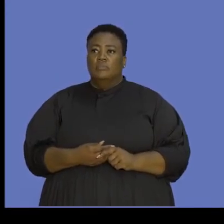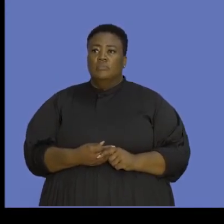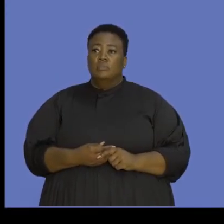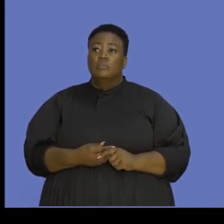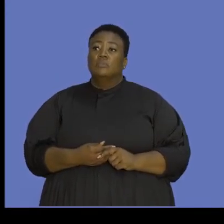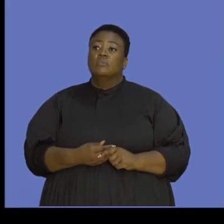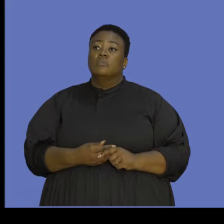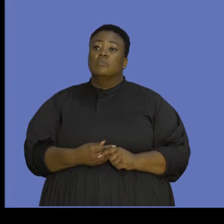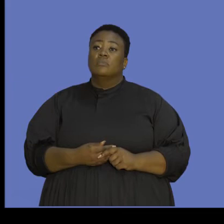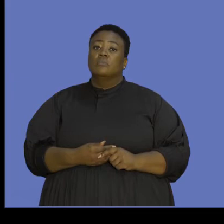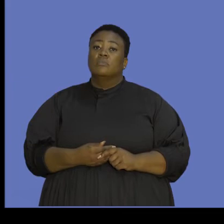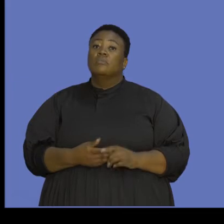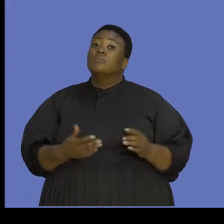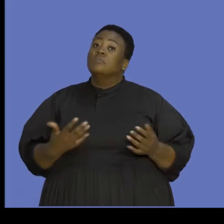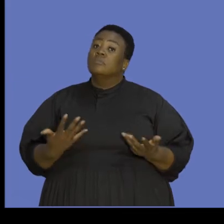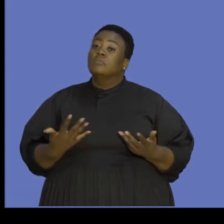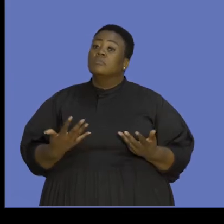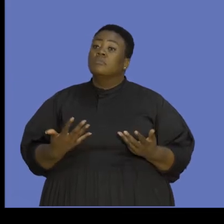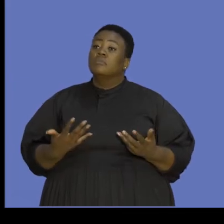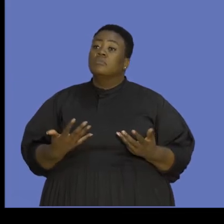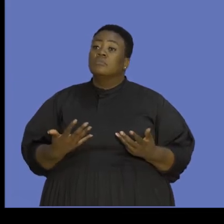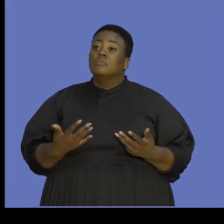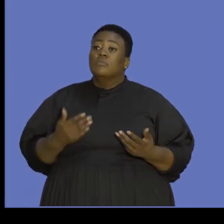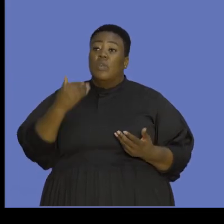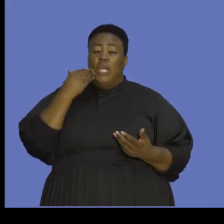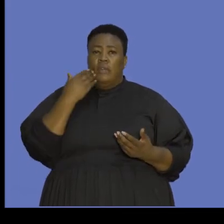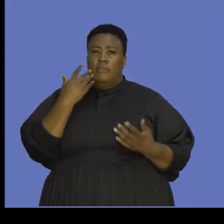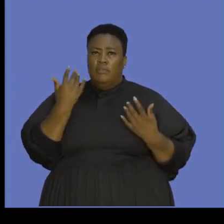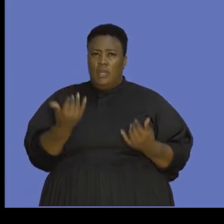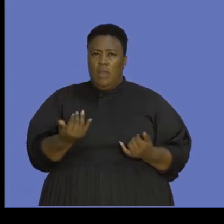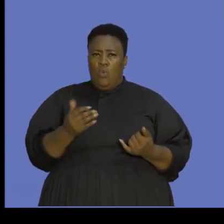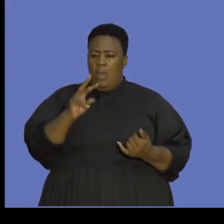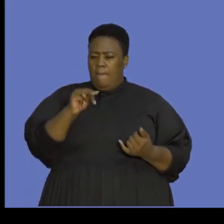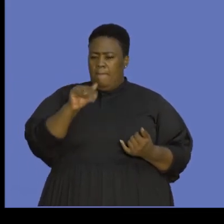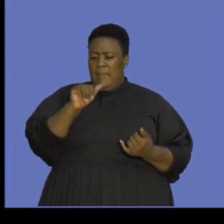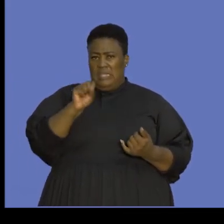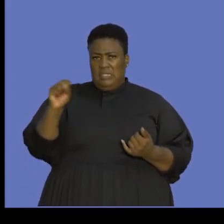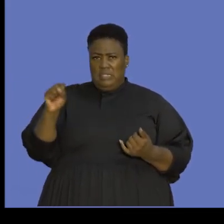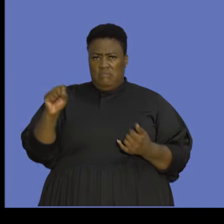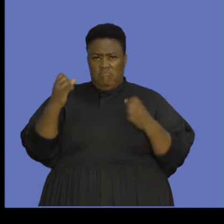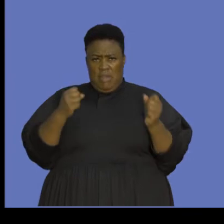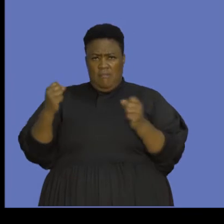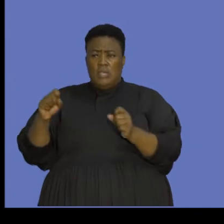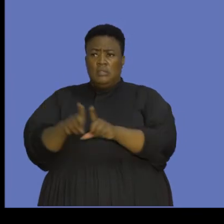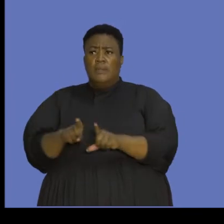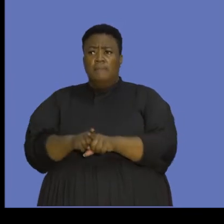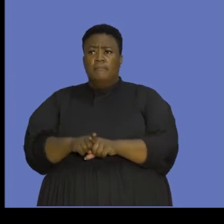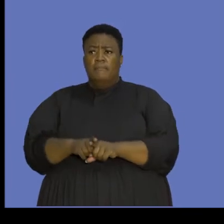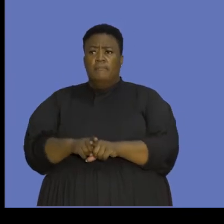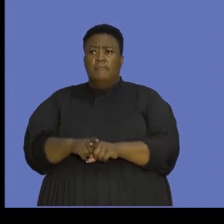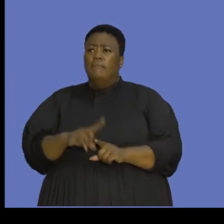So, what happens when we keep the mass constant?